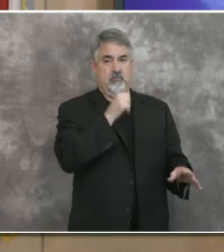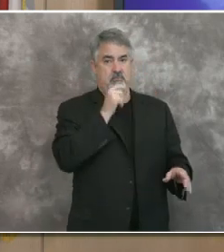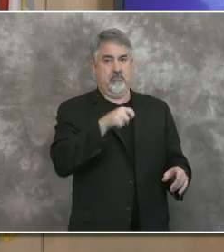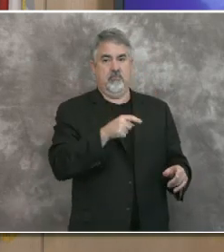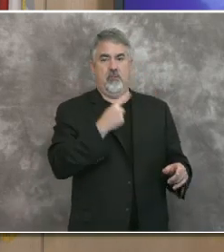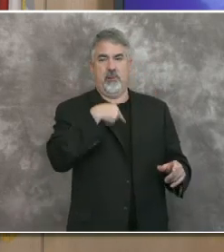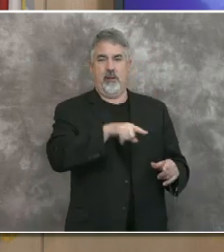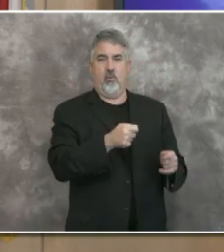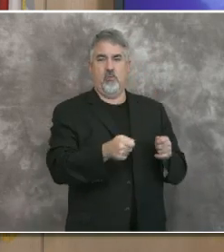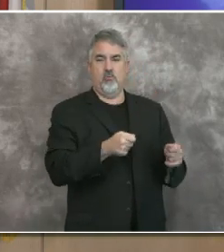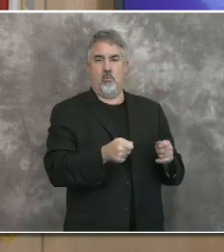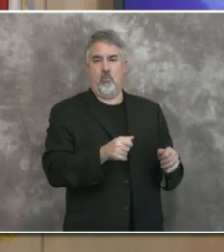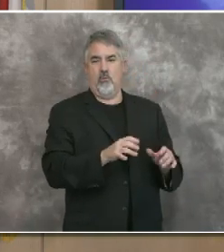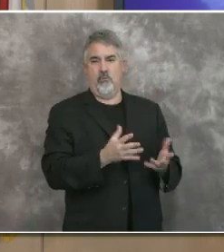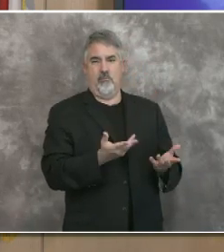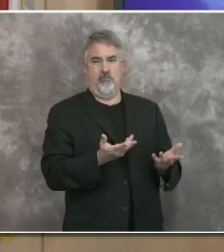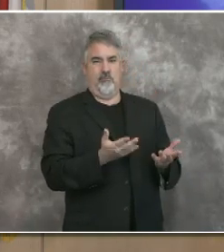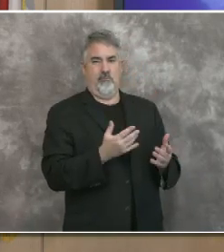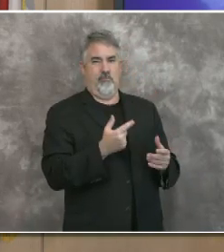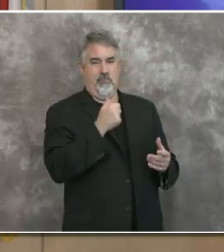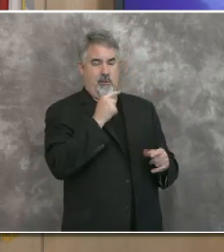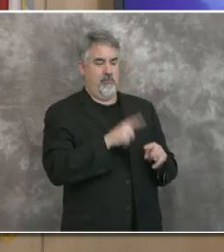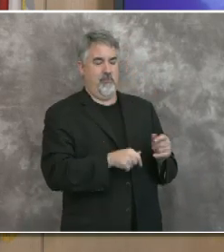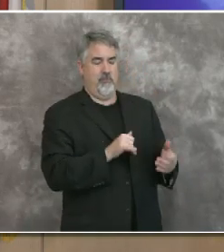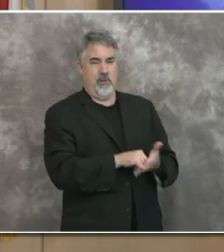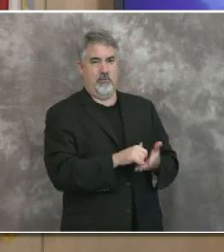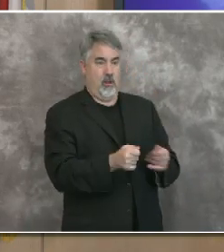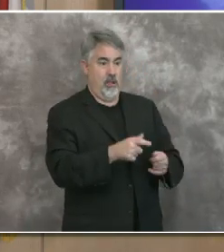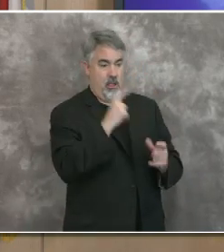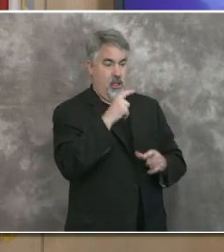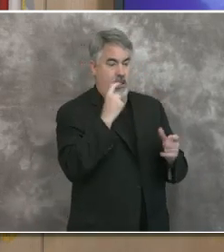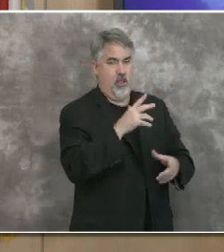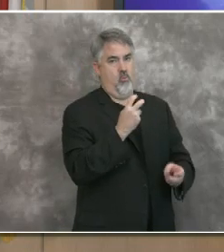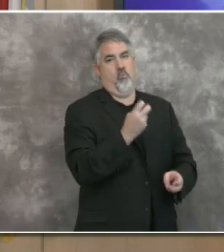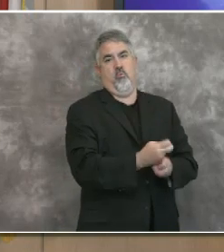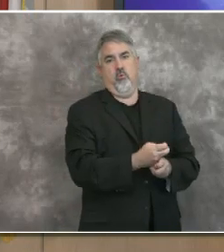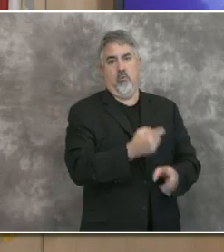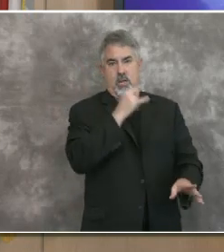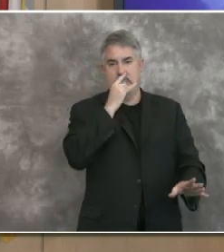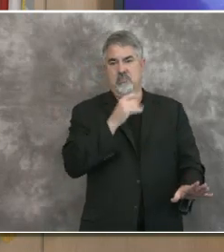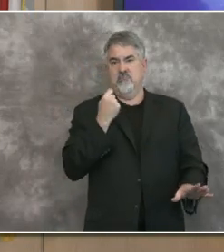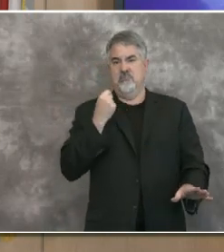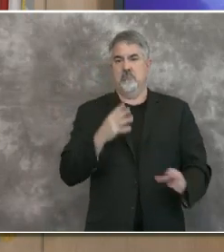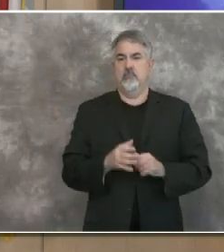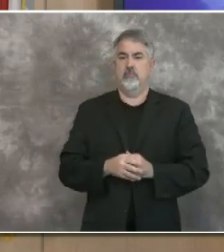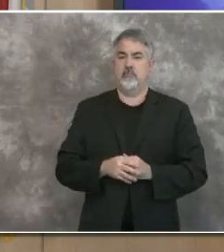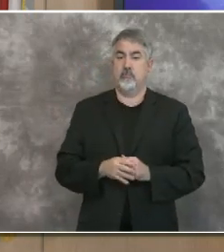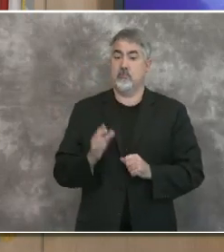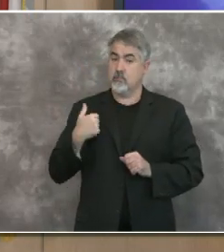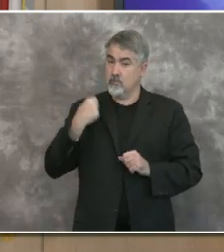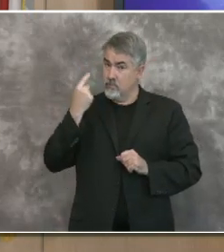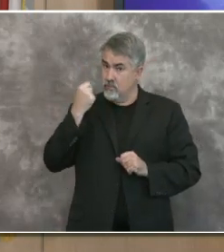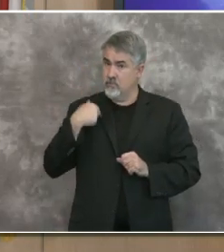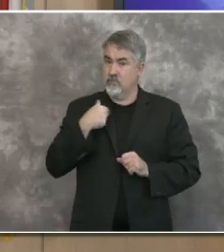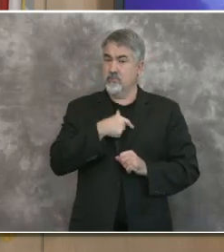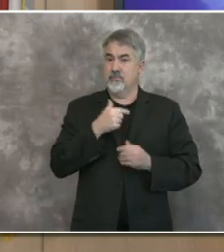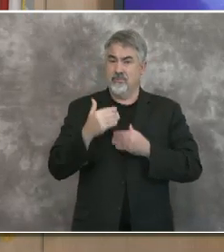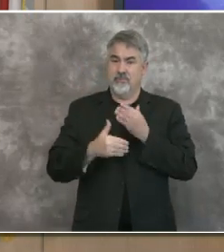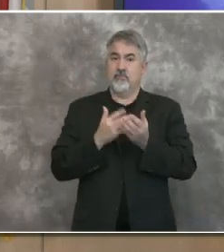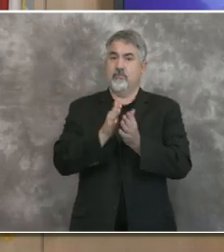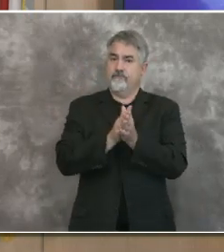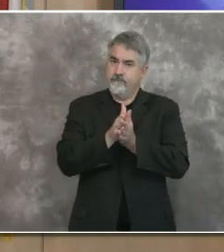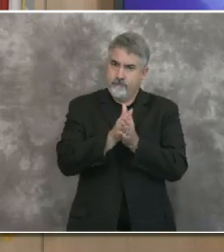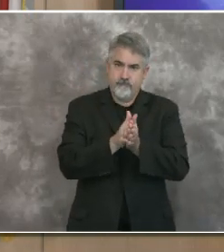not feasible or practical. And we have amended our hygiene standards to make clear that things like